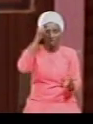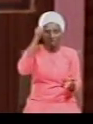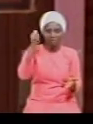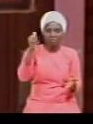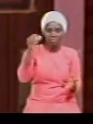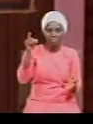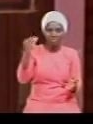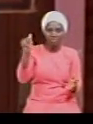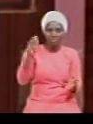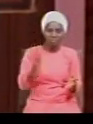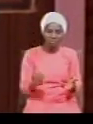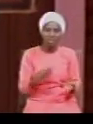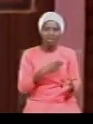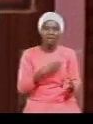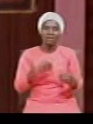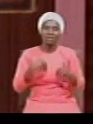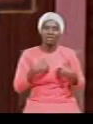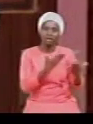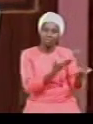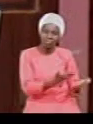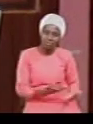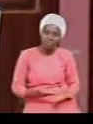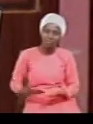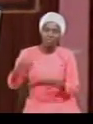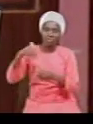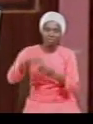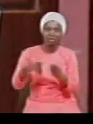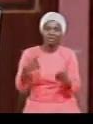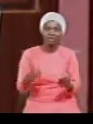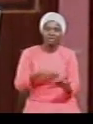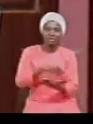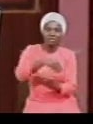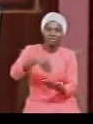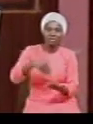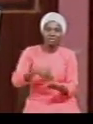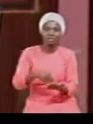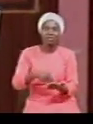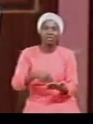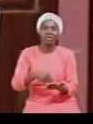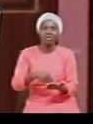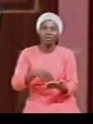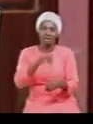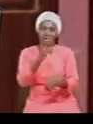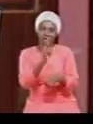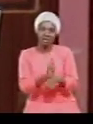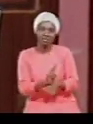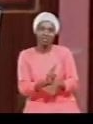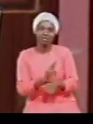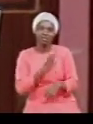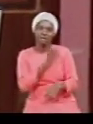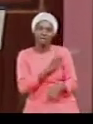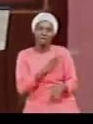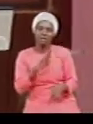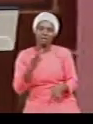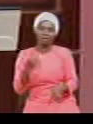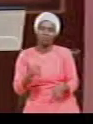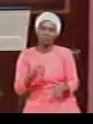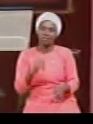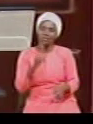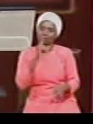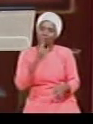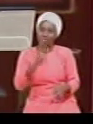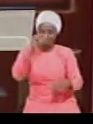the central habit and character of the very Son of God, the last